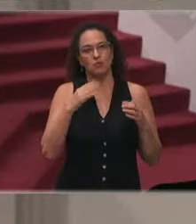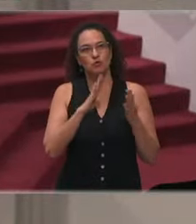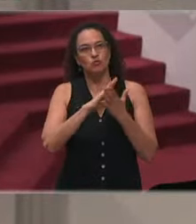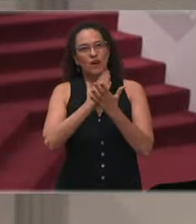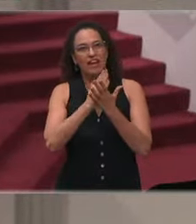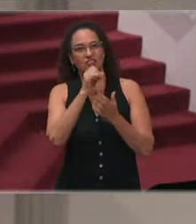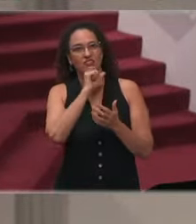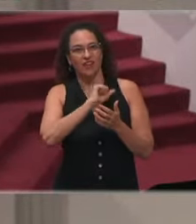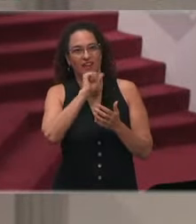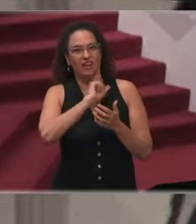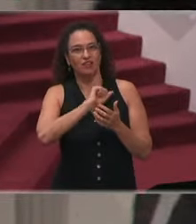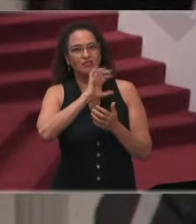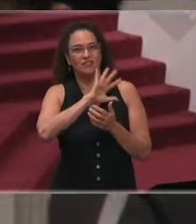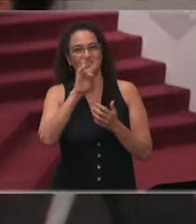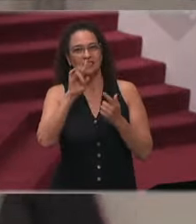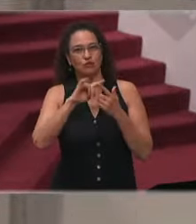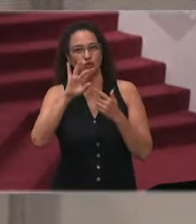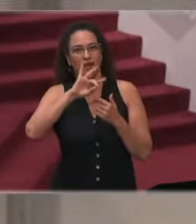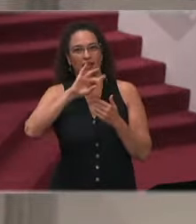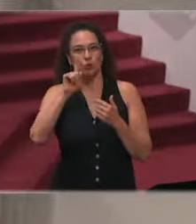to 81.